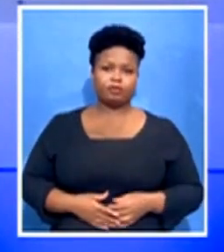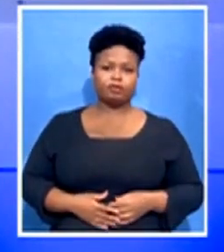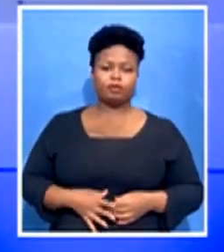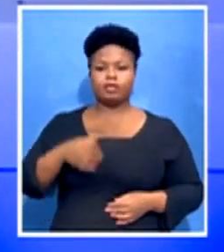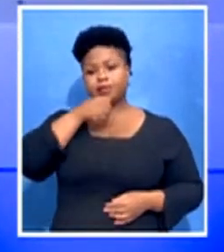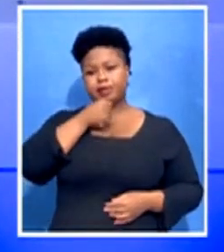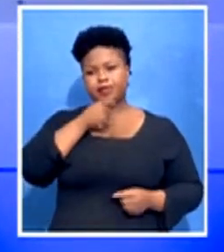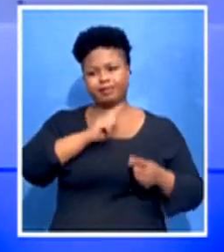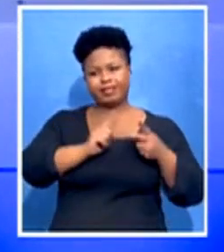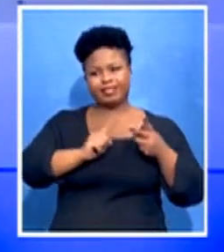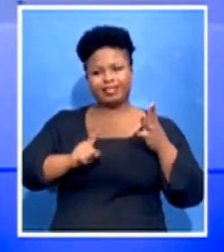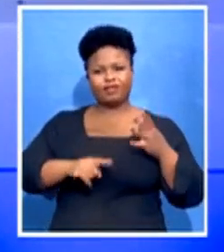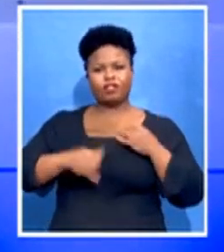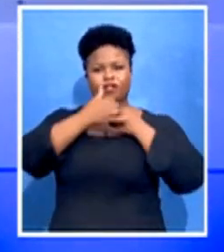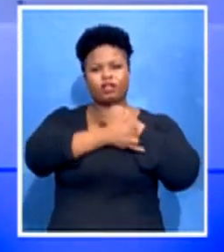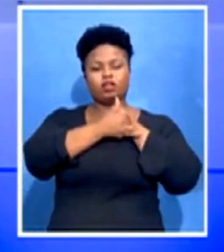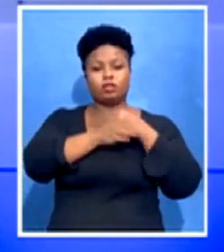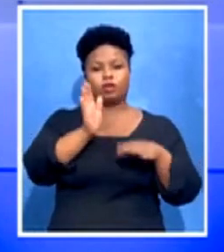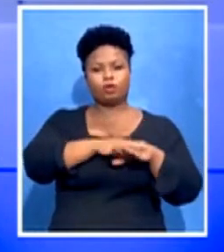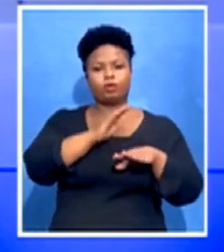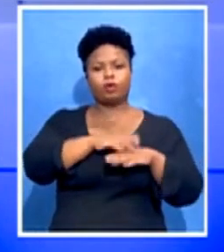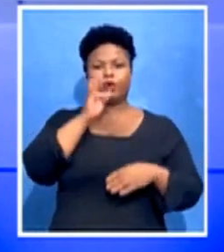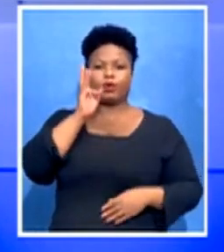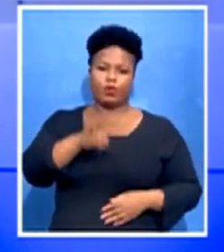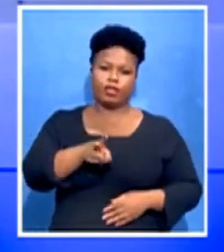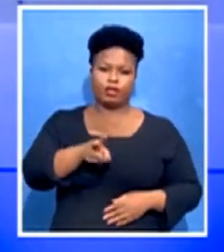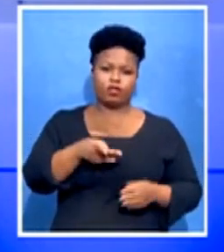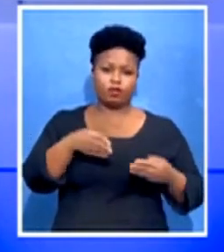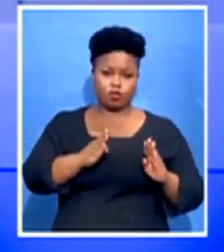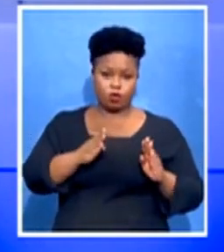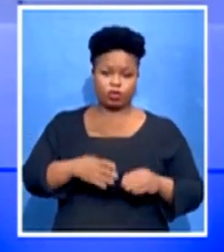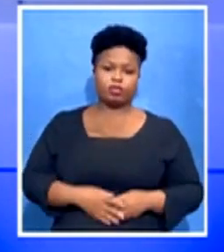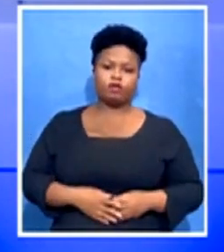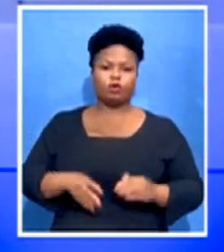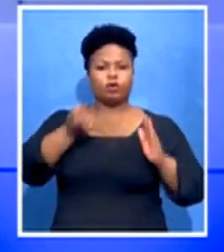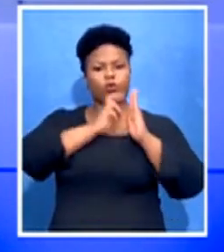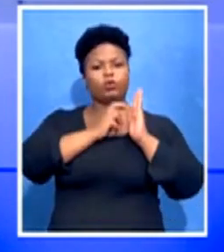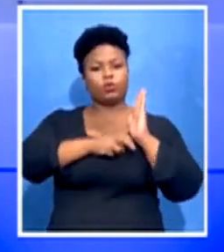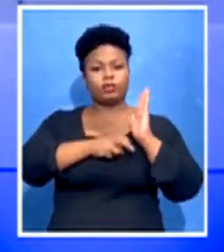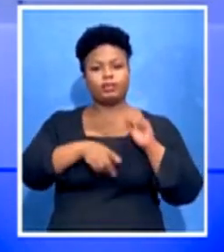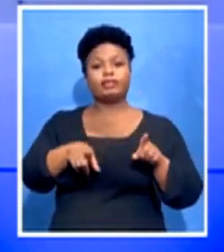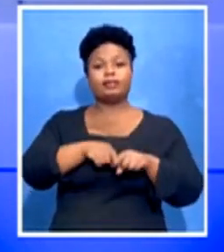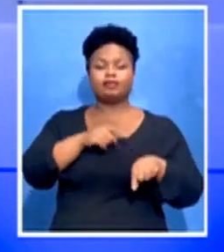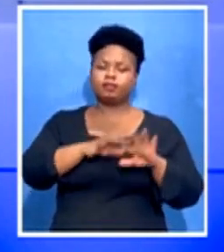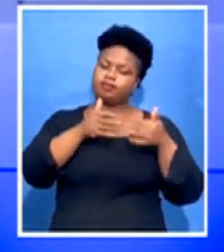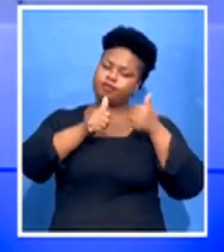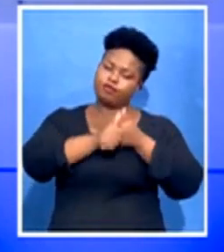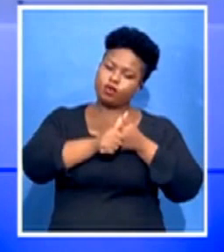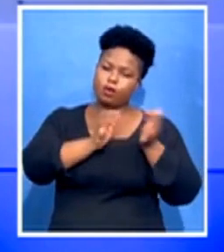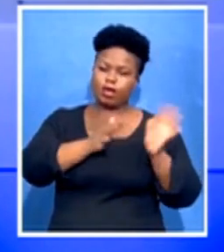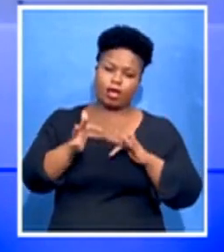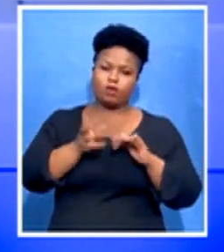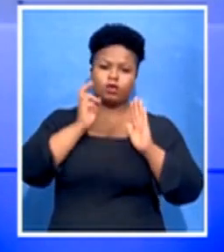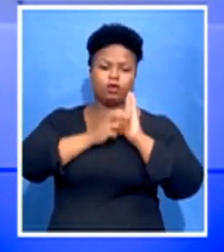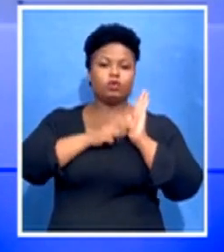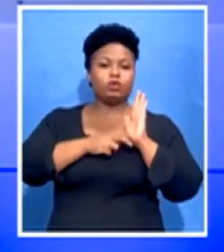you the very latest on the roads in terms of regulations as well, adherence to regulations. We were told that police will be on